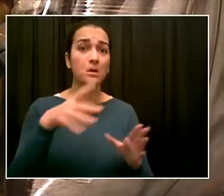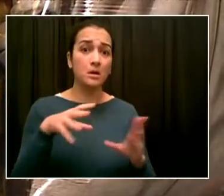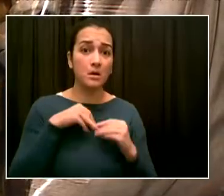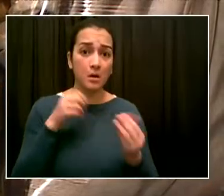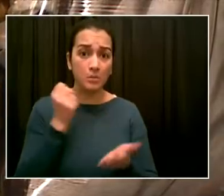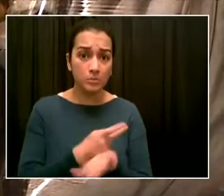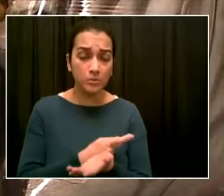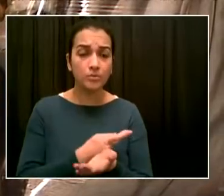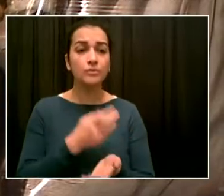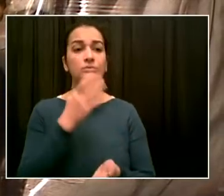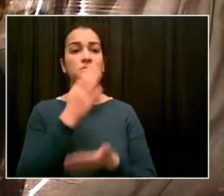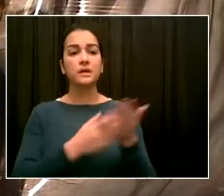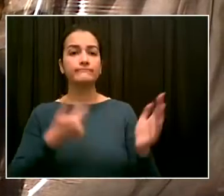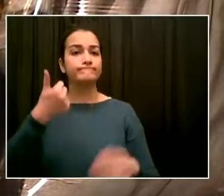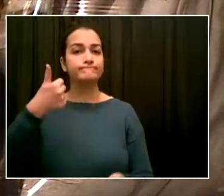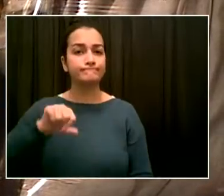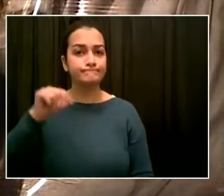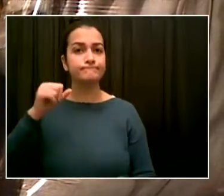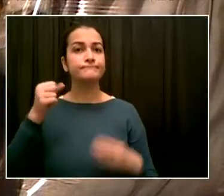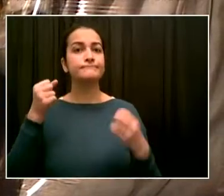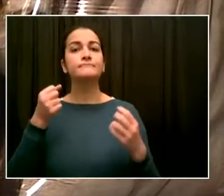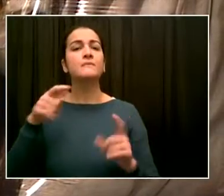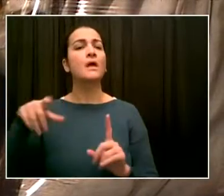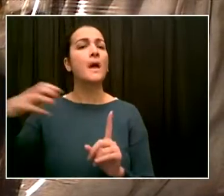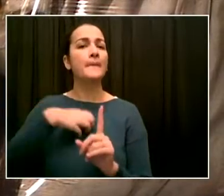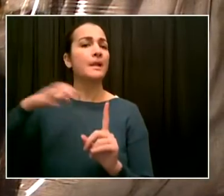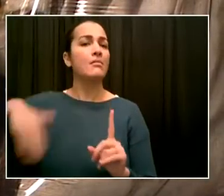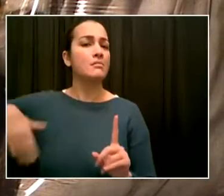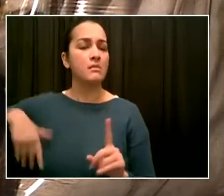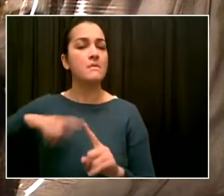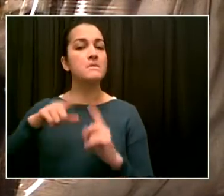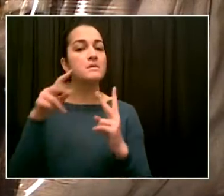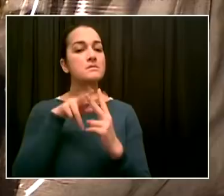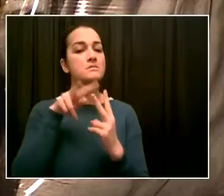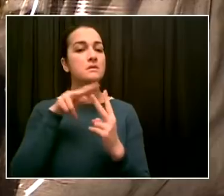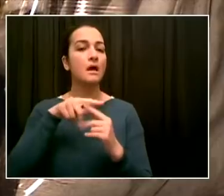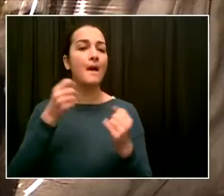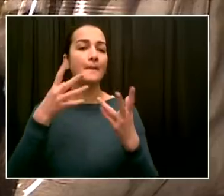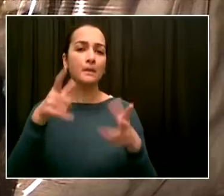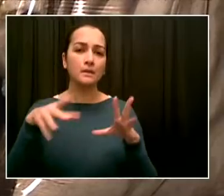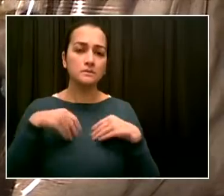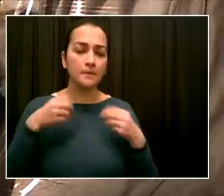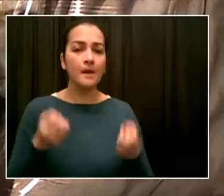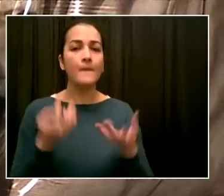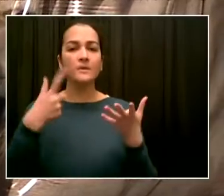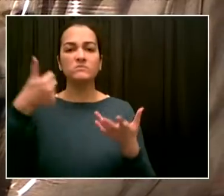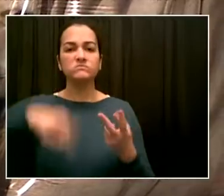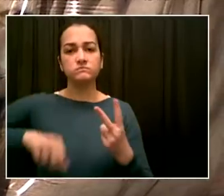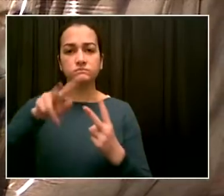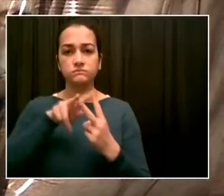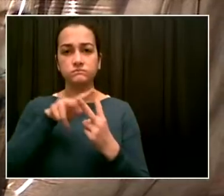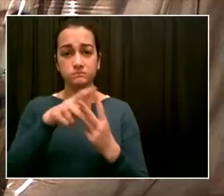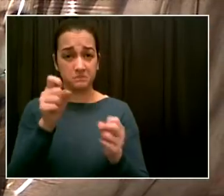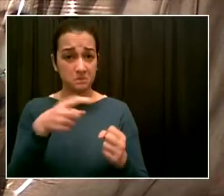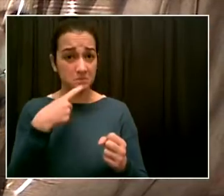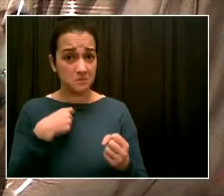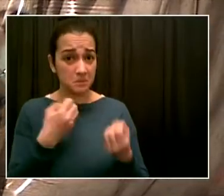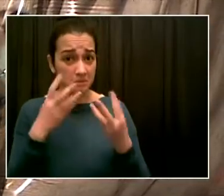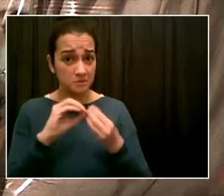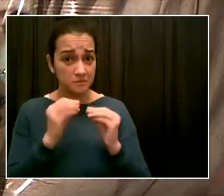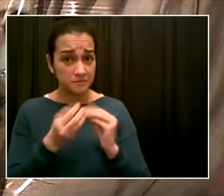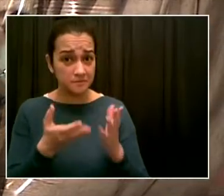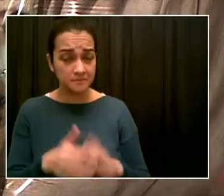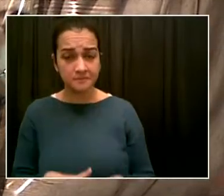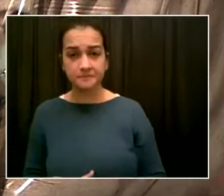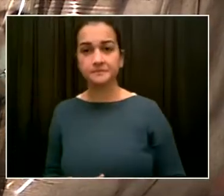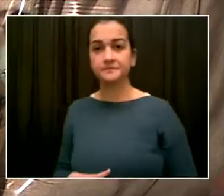have the numbers in front of me. We'll be happy to get you an update. Again, to be fair, it's the initial request. Then